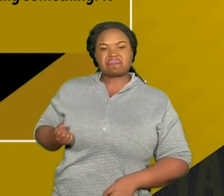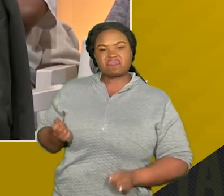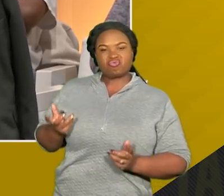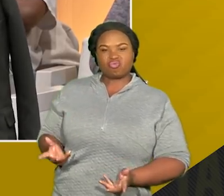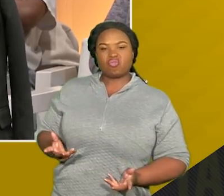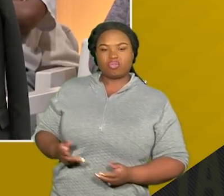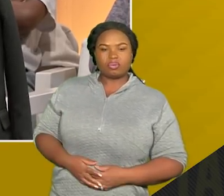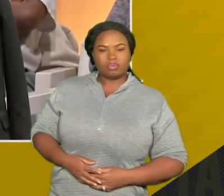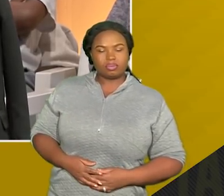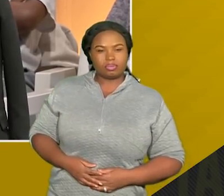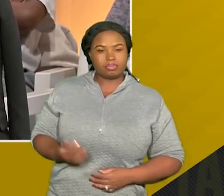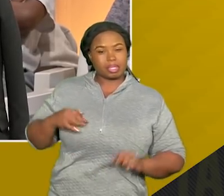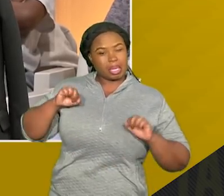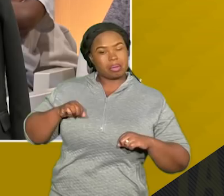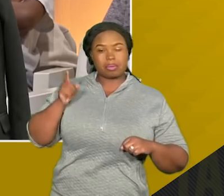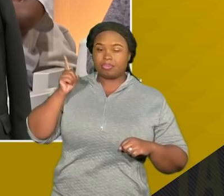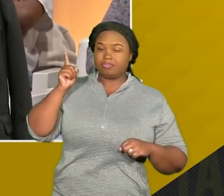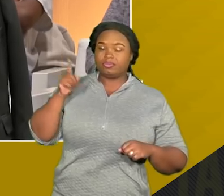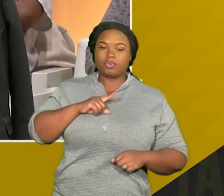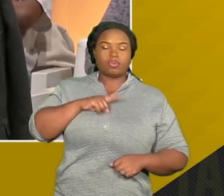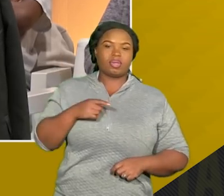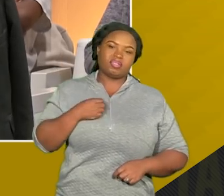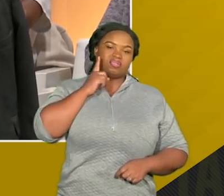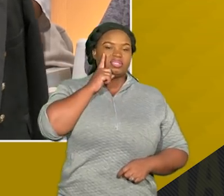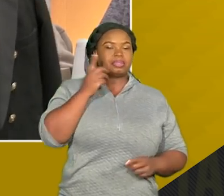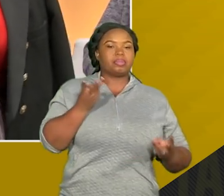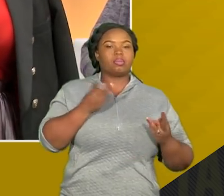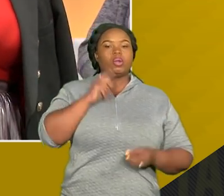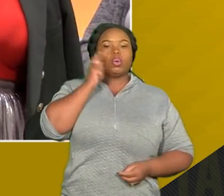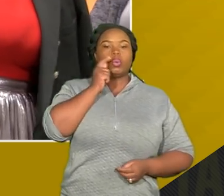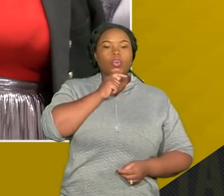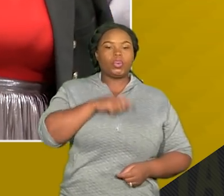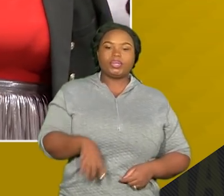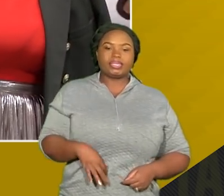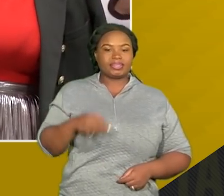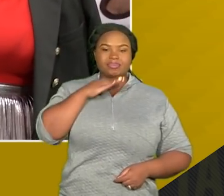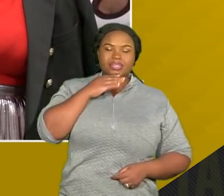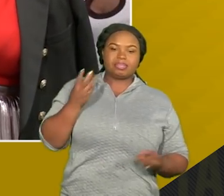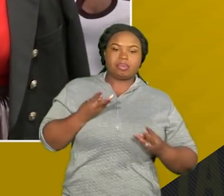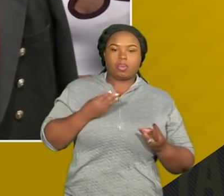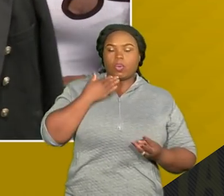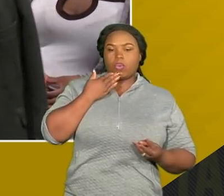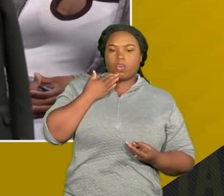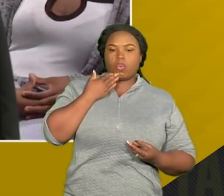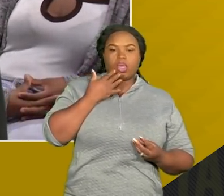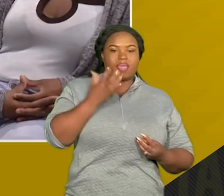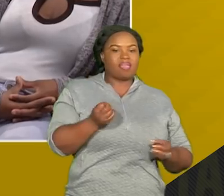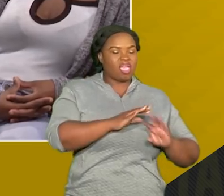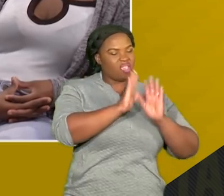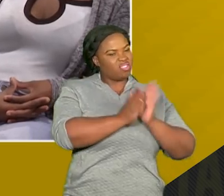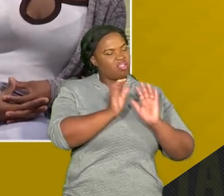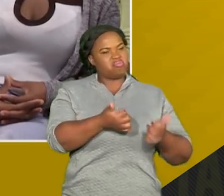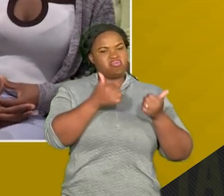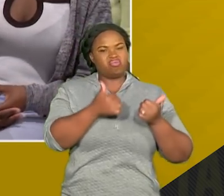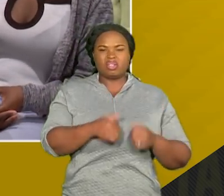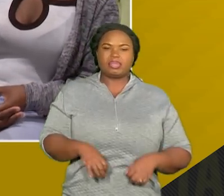know, because sometimes it's never the people that are well off or the people that are affluent. It's